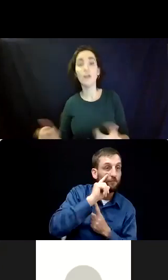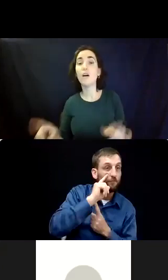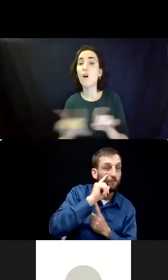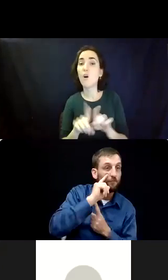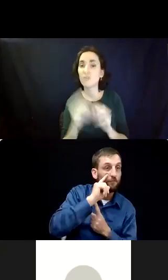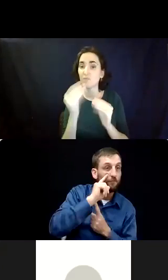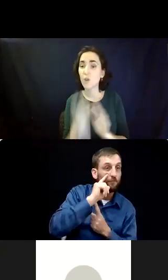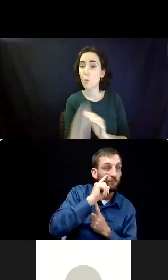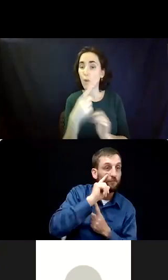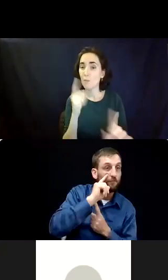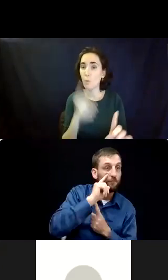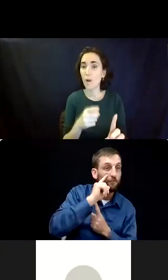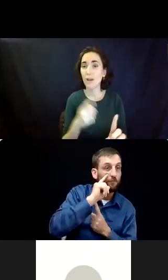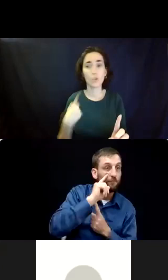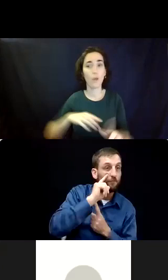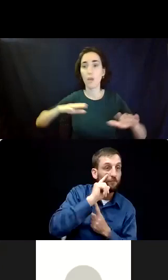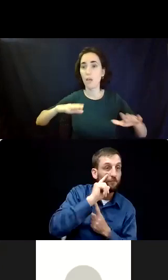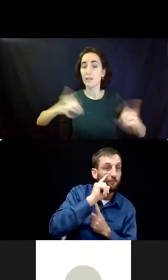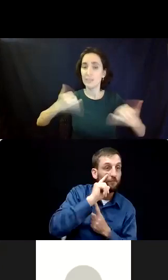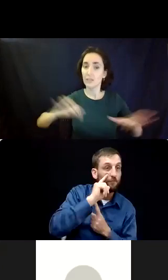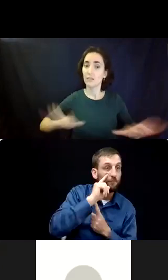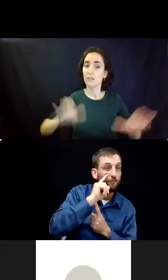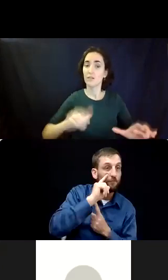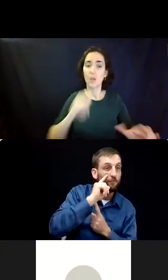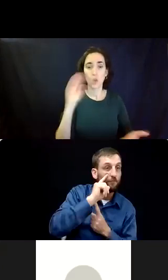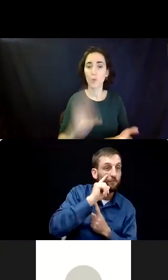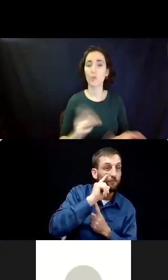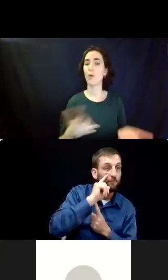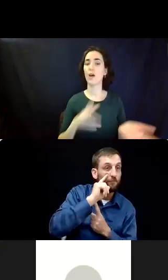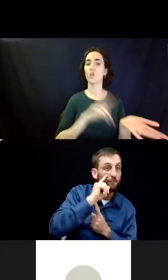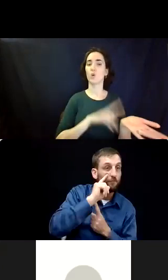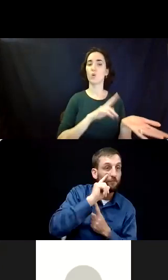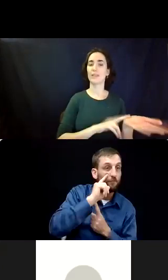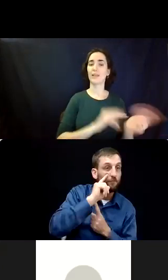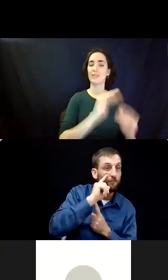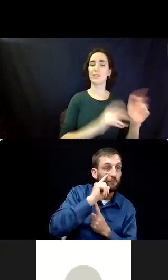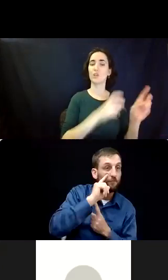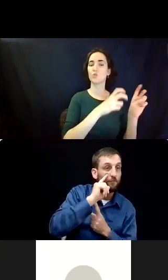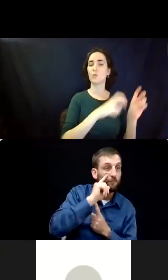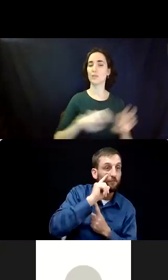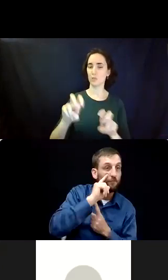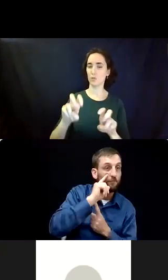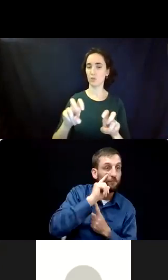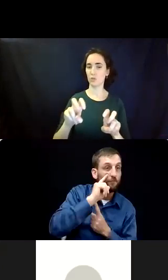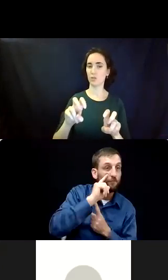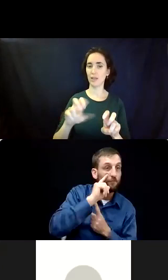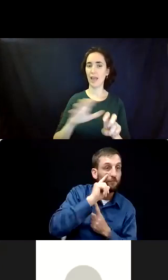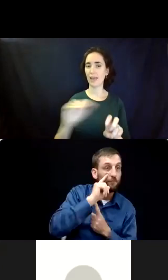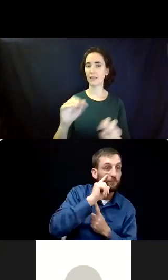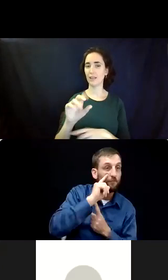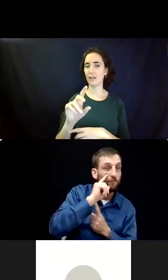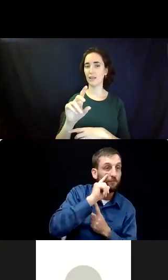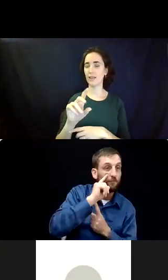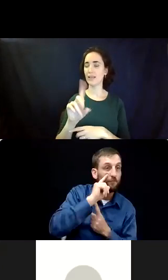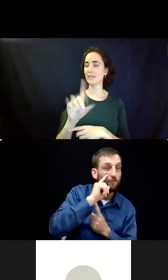area where we have not reduced activities is in nursing facility transitions and diversions. We are continuing to